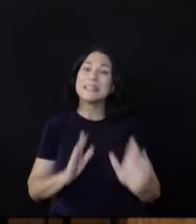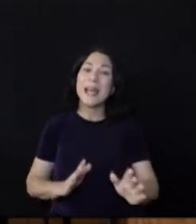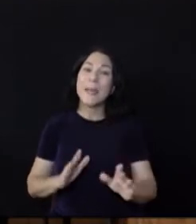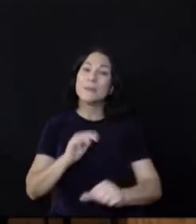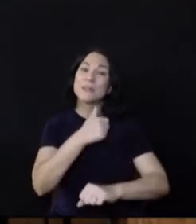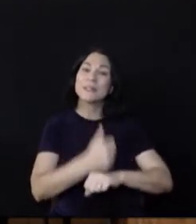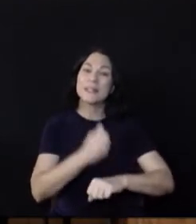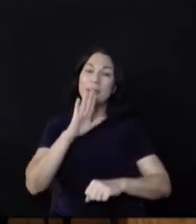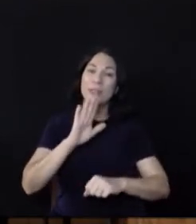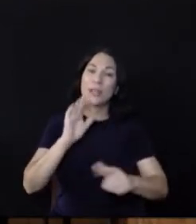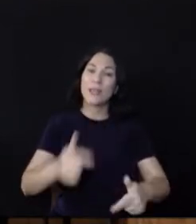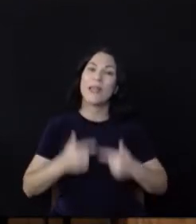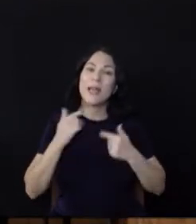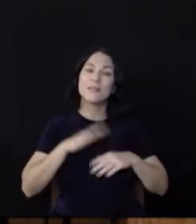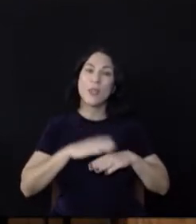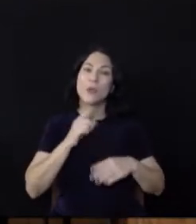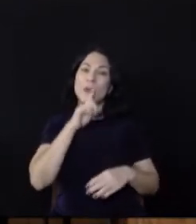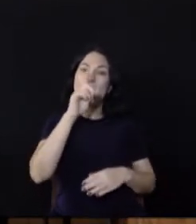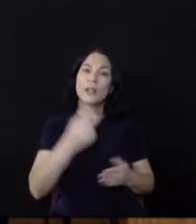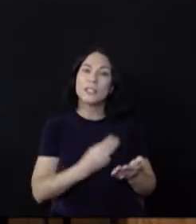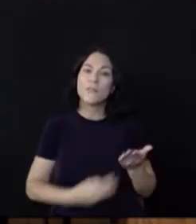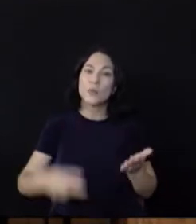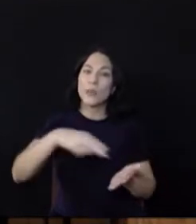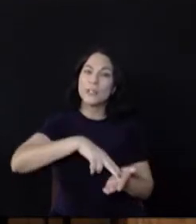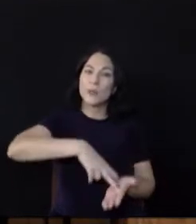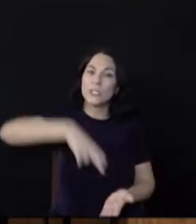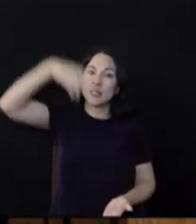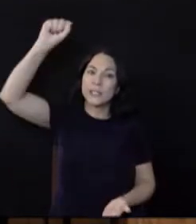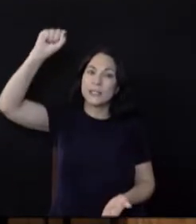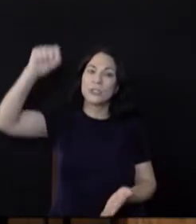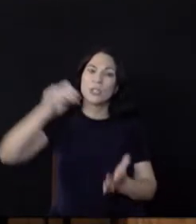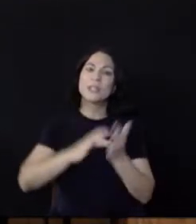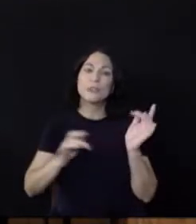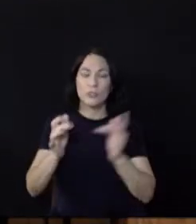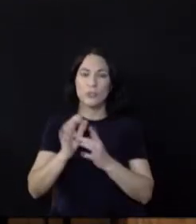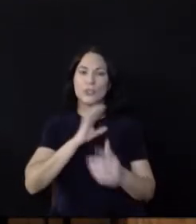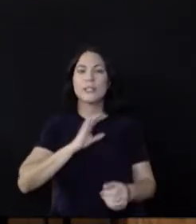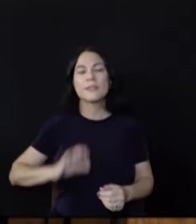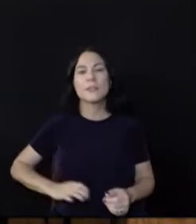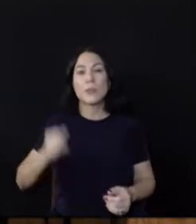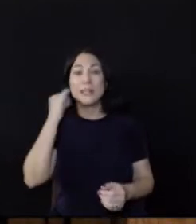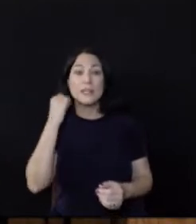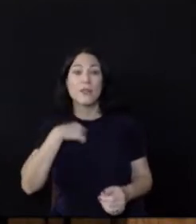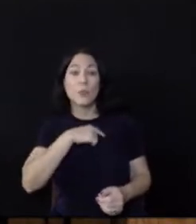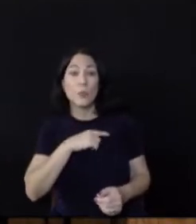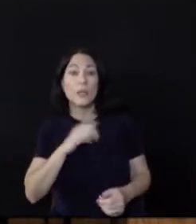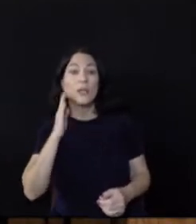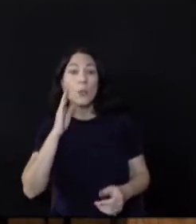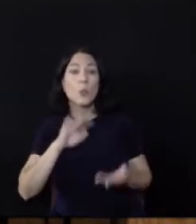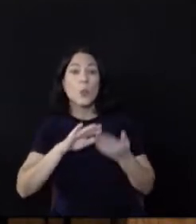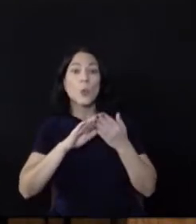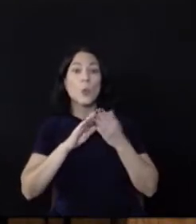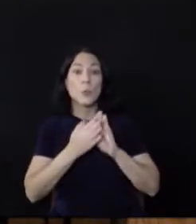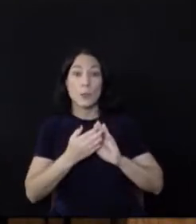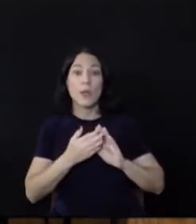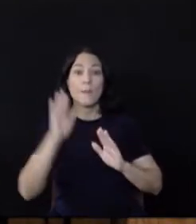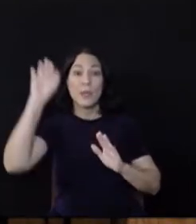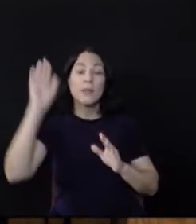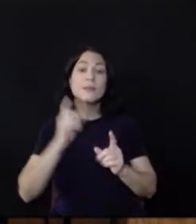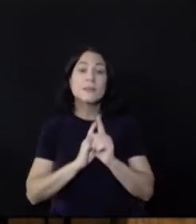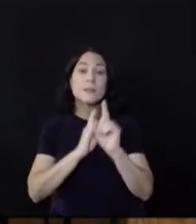the reality of the resurrection and the ascension of Jesus Christ. If we are to be his disciples, therefore, it is